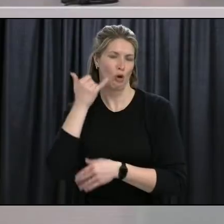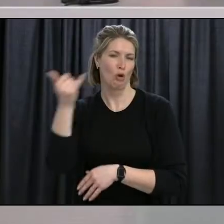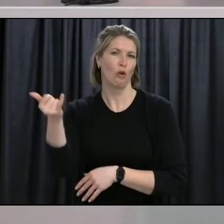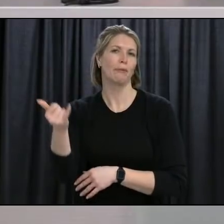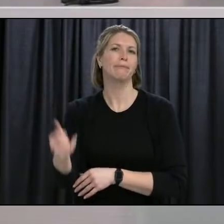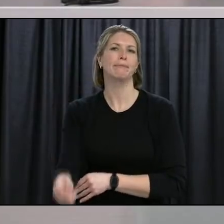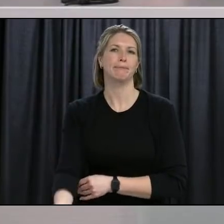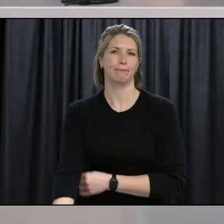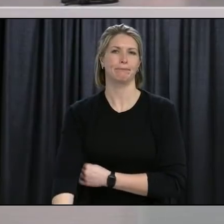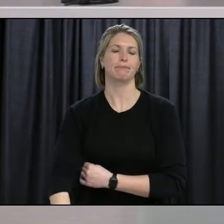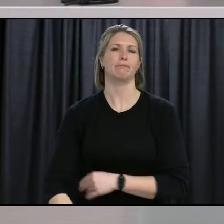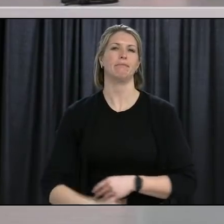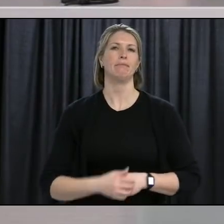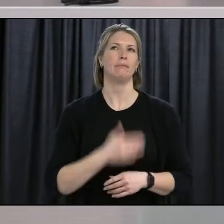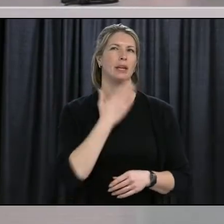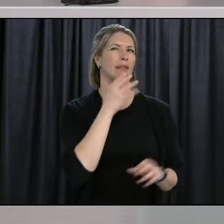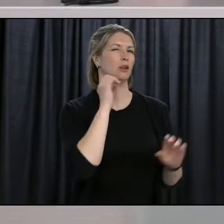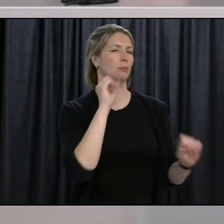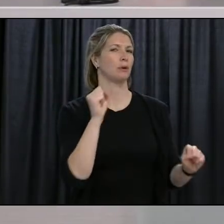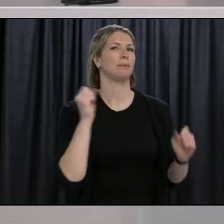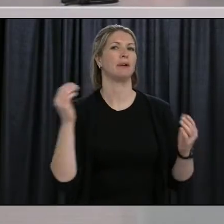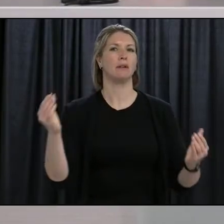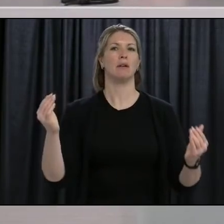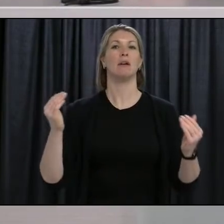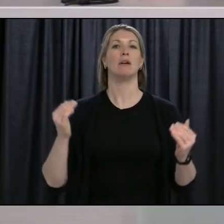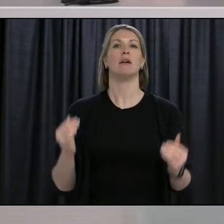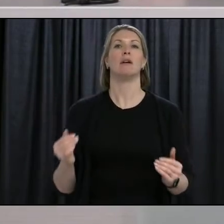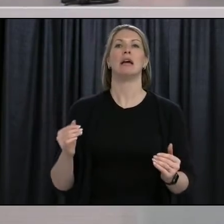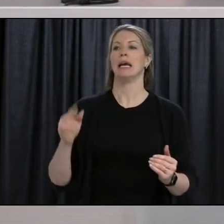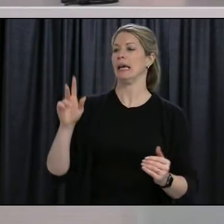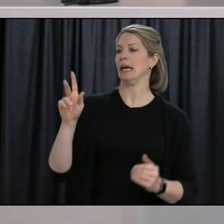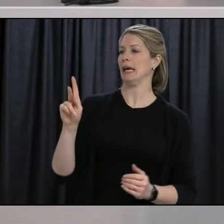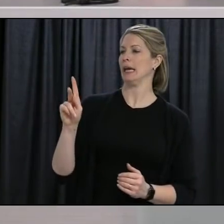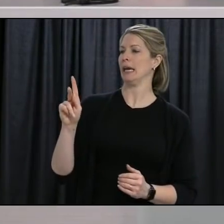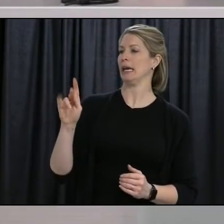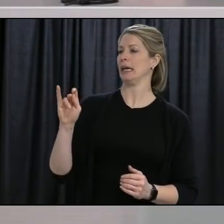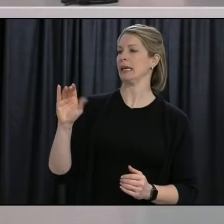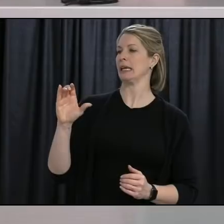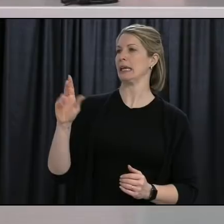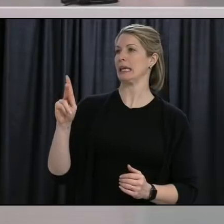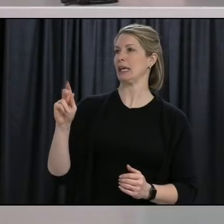Our next questions are from Mary Kate O'Neill with the Kicker News. Please go ahead.